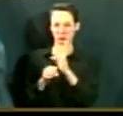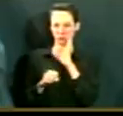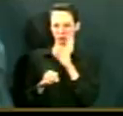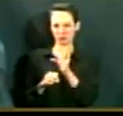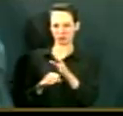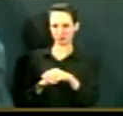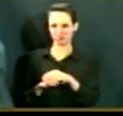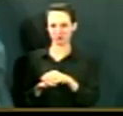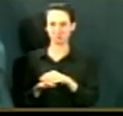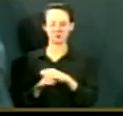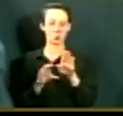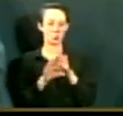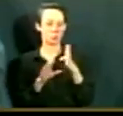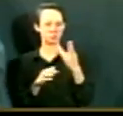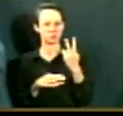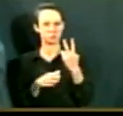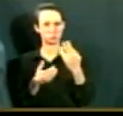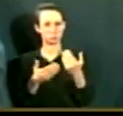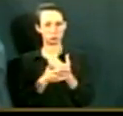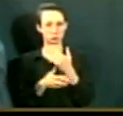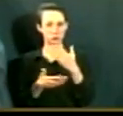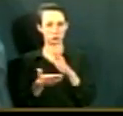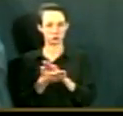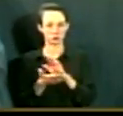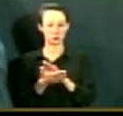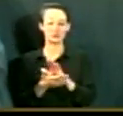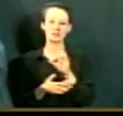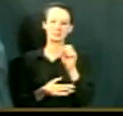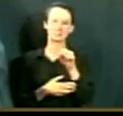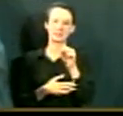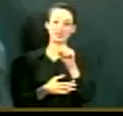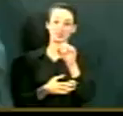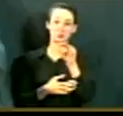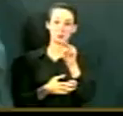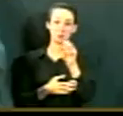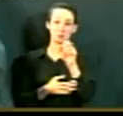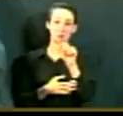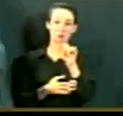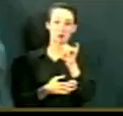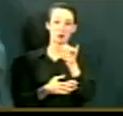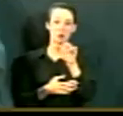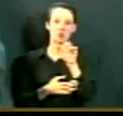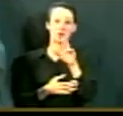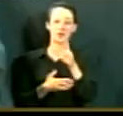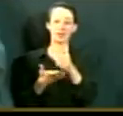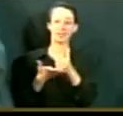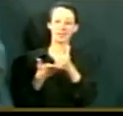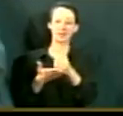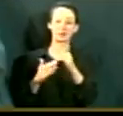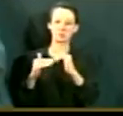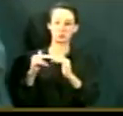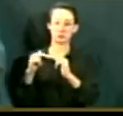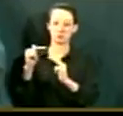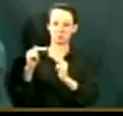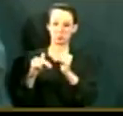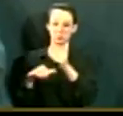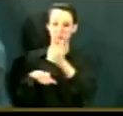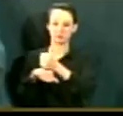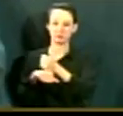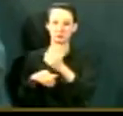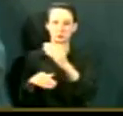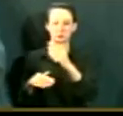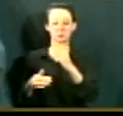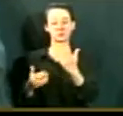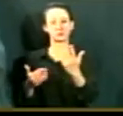2 new schools. And yes, the mayor helped build a school, but we still having to fund that school, and it's costing us how many millions of